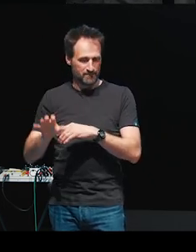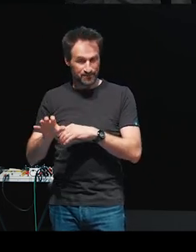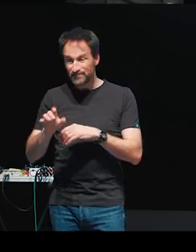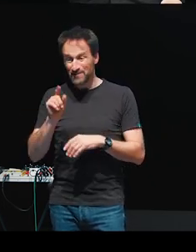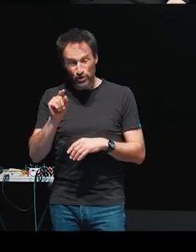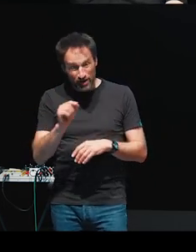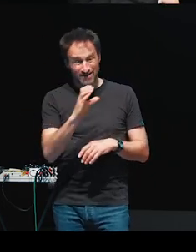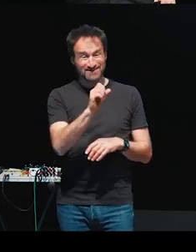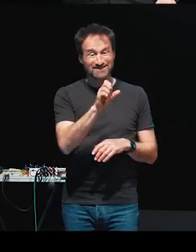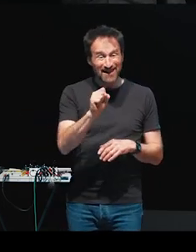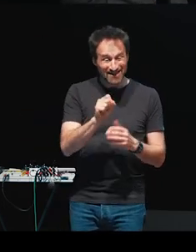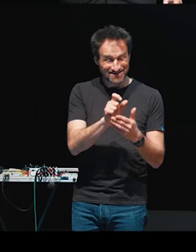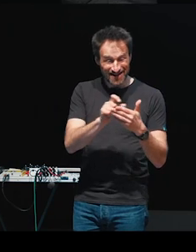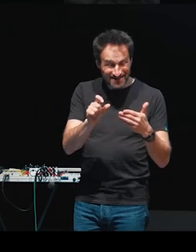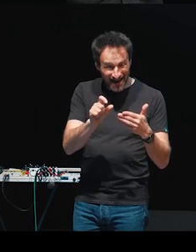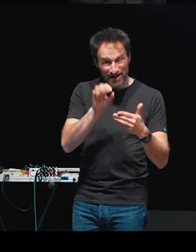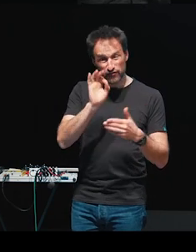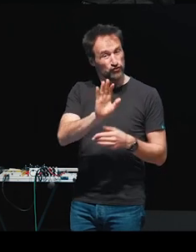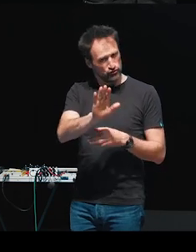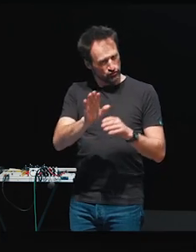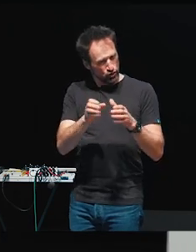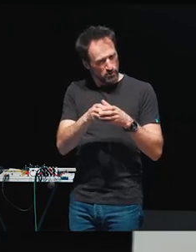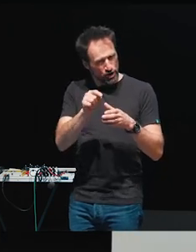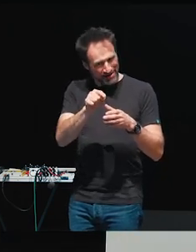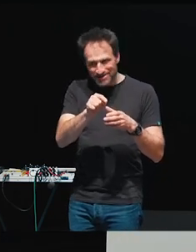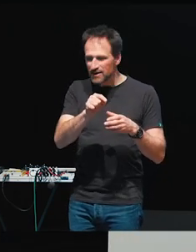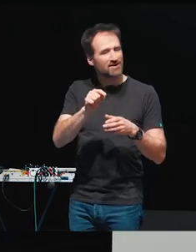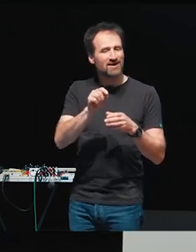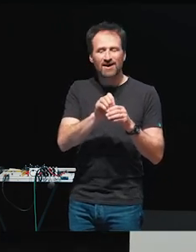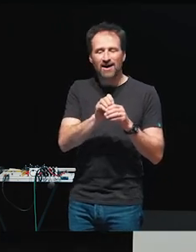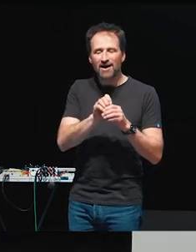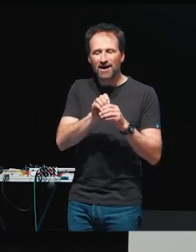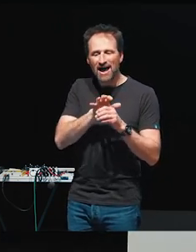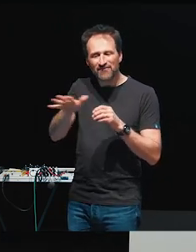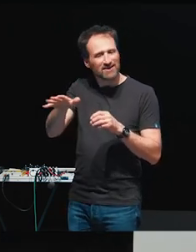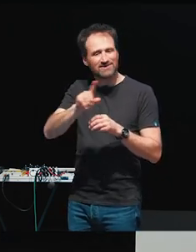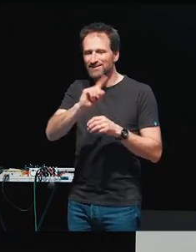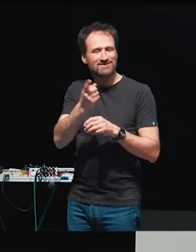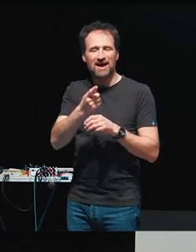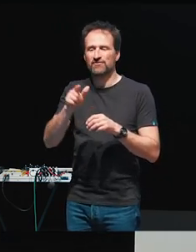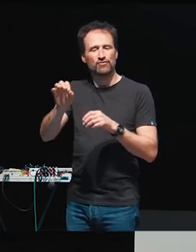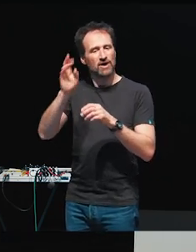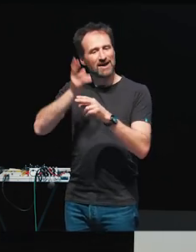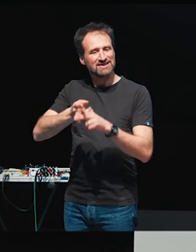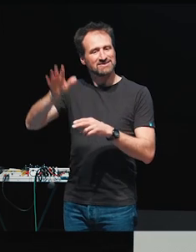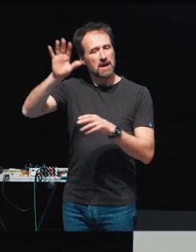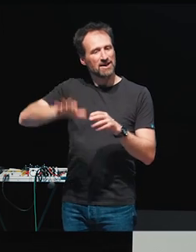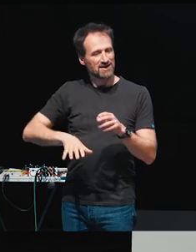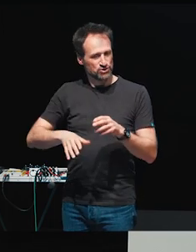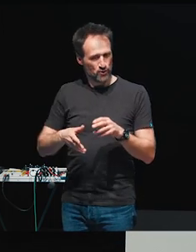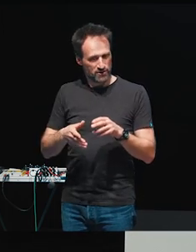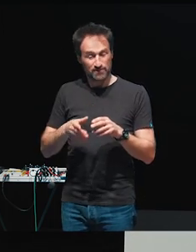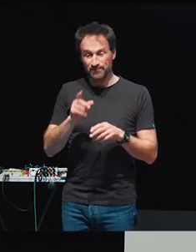component does not affect the rest of the application. I think we all know those situations where you have